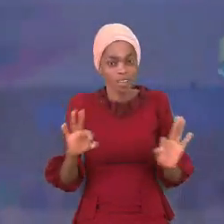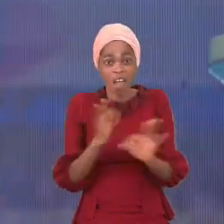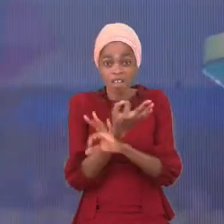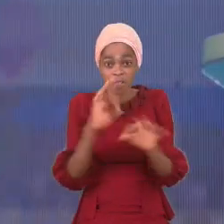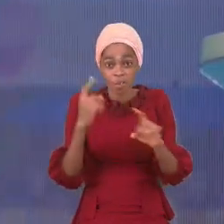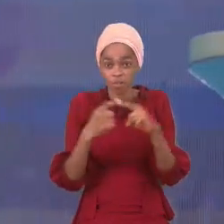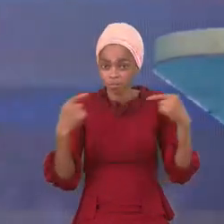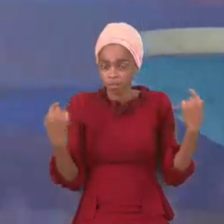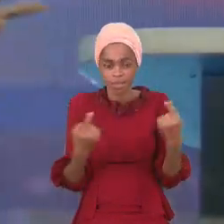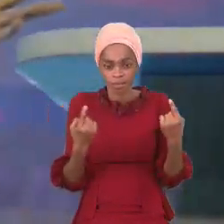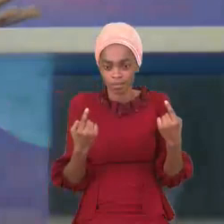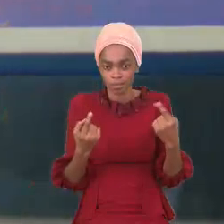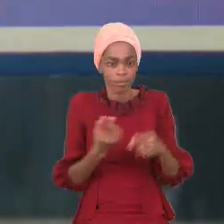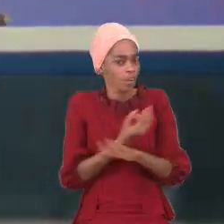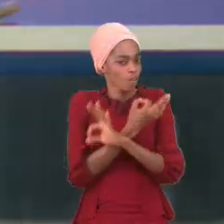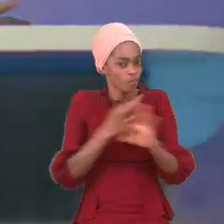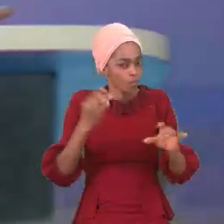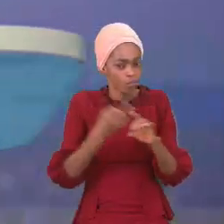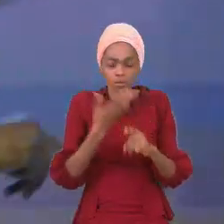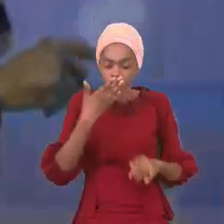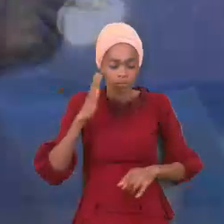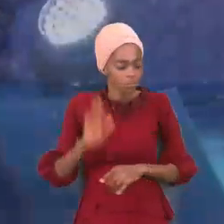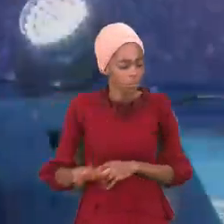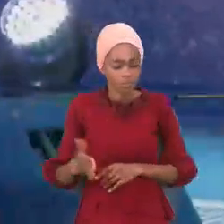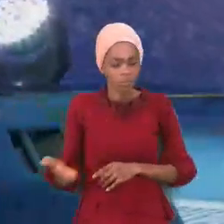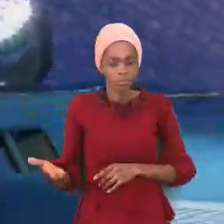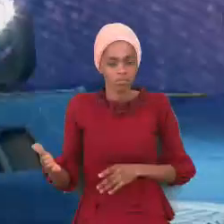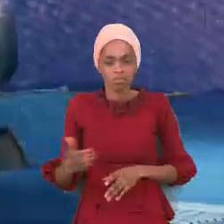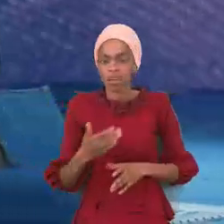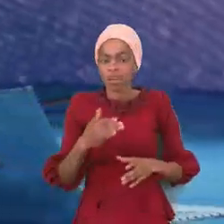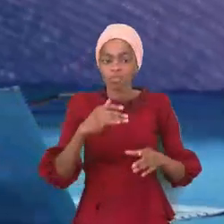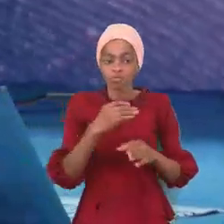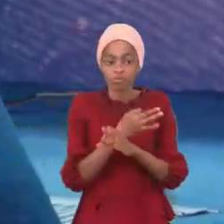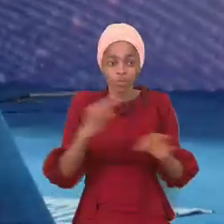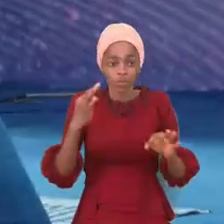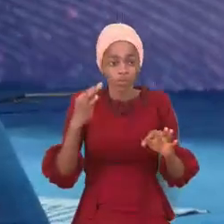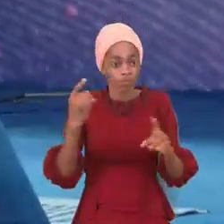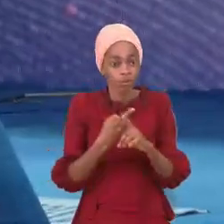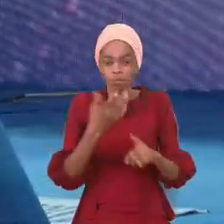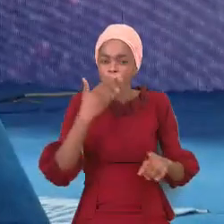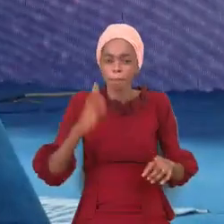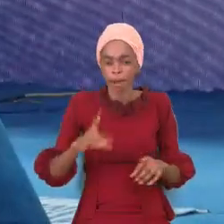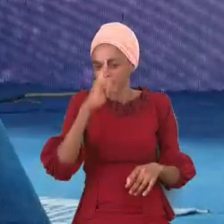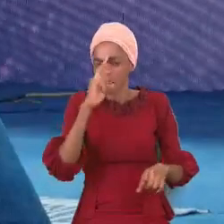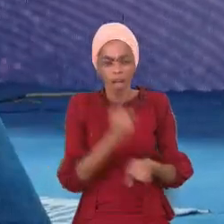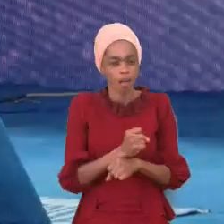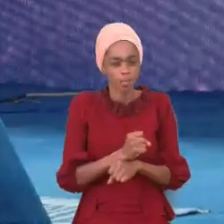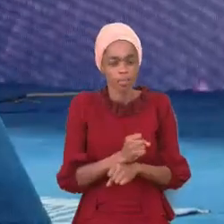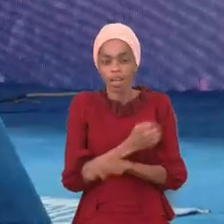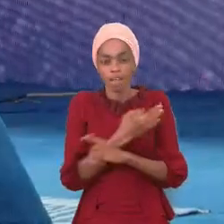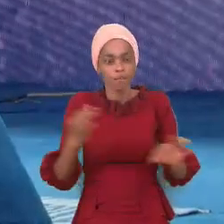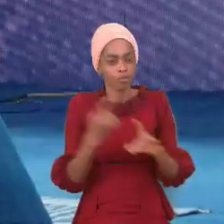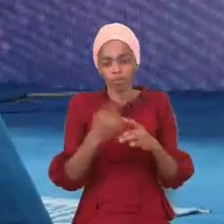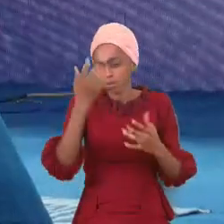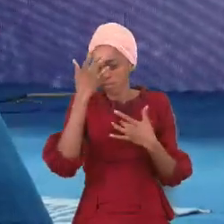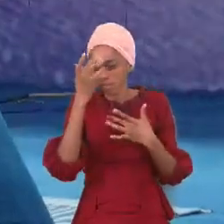sin, free from evil, free from bad habit, free from sickness,